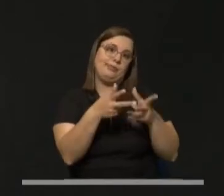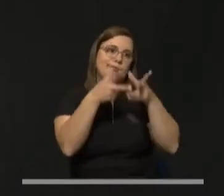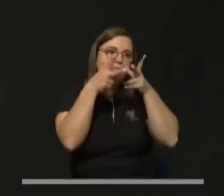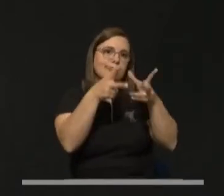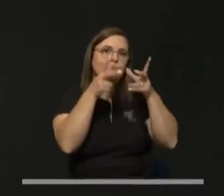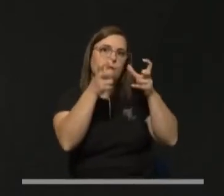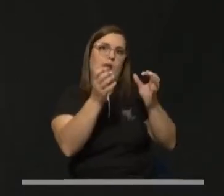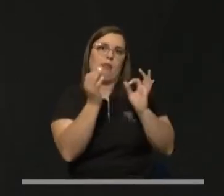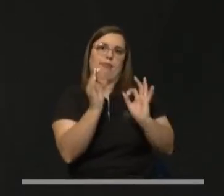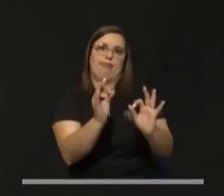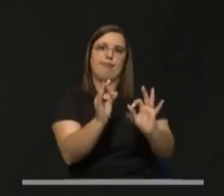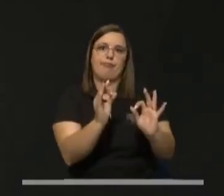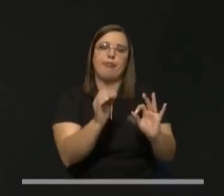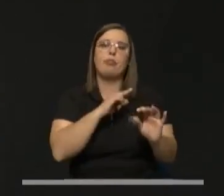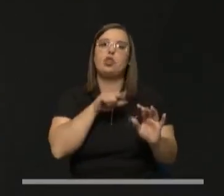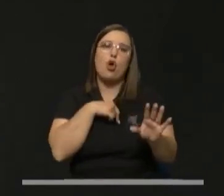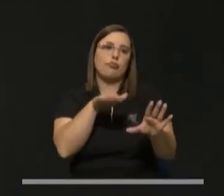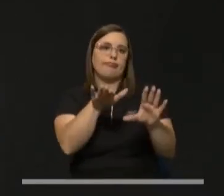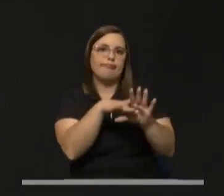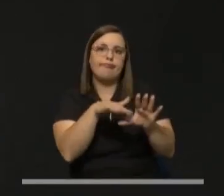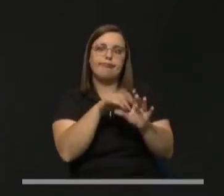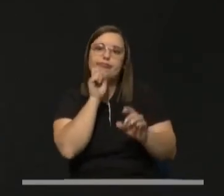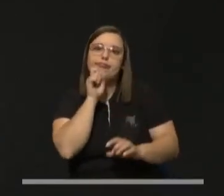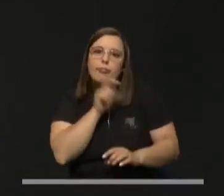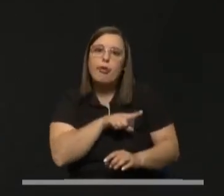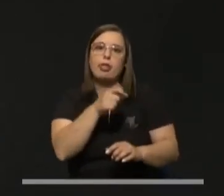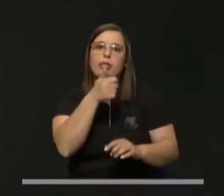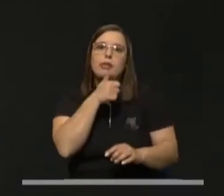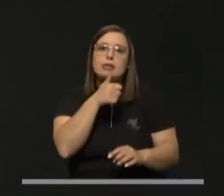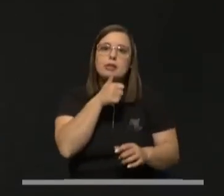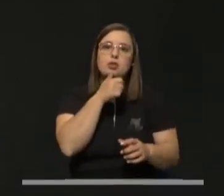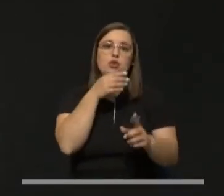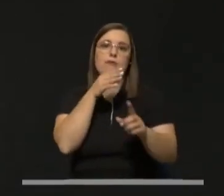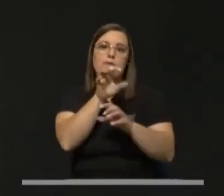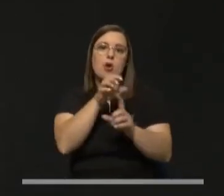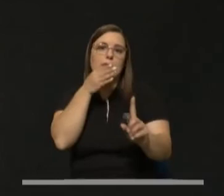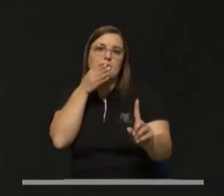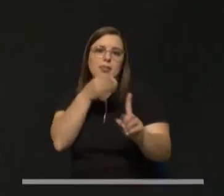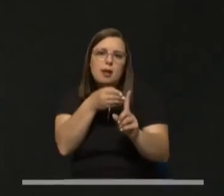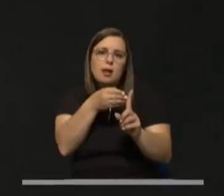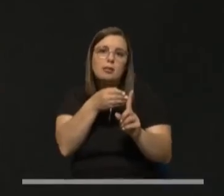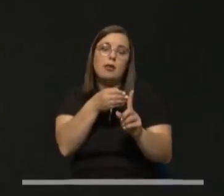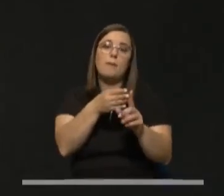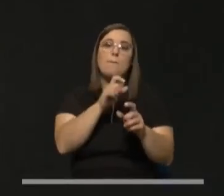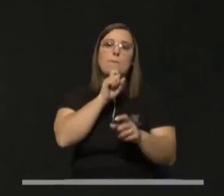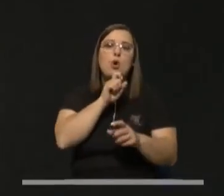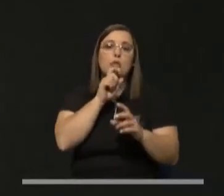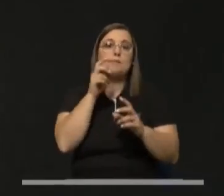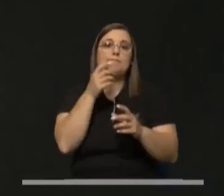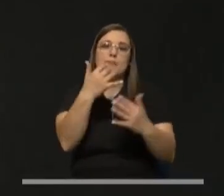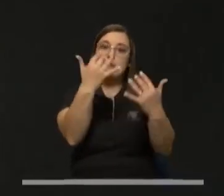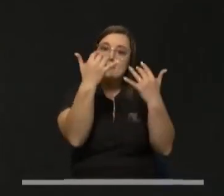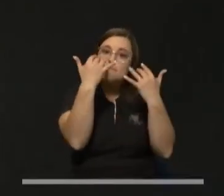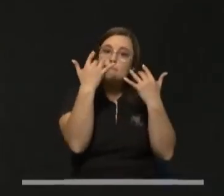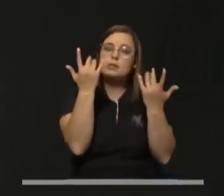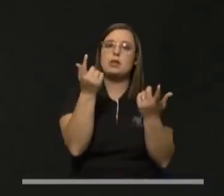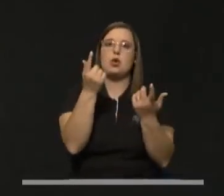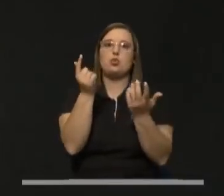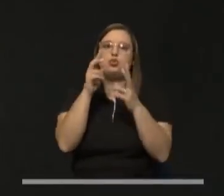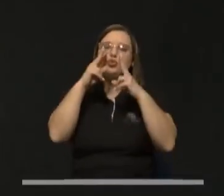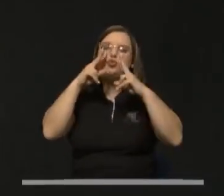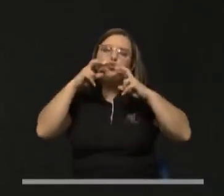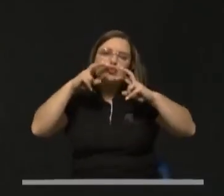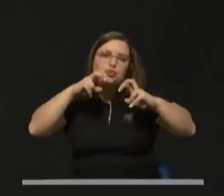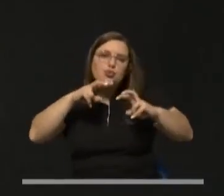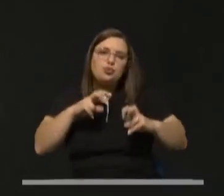very appealing, the idea that we can participate in the decisions directly, and we can obtain information, we